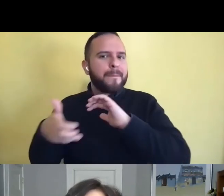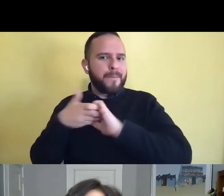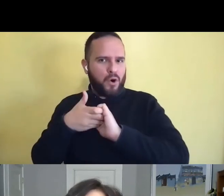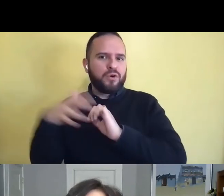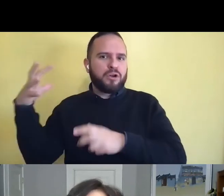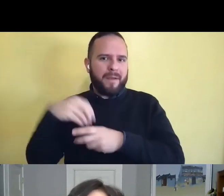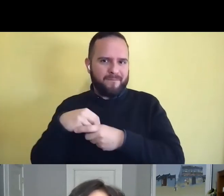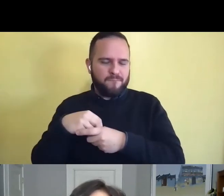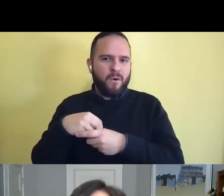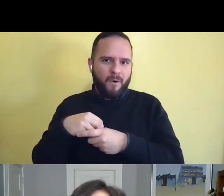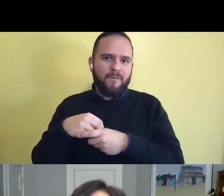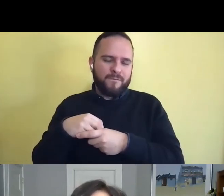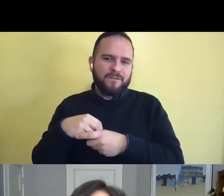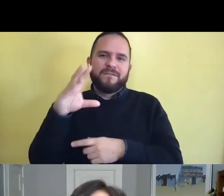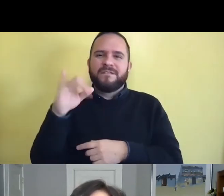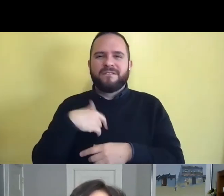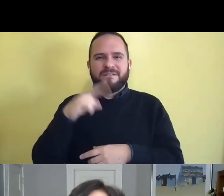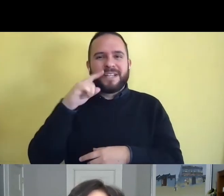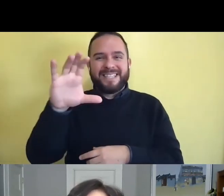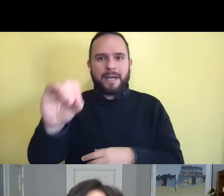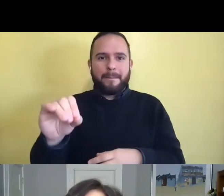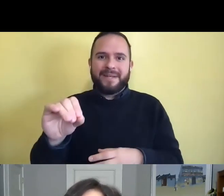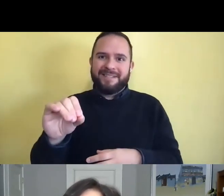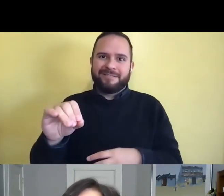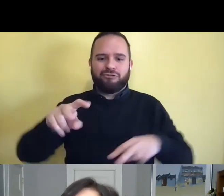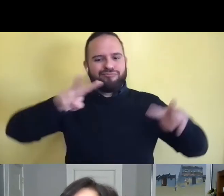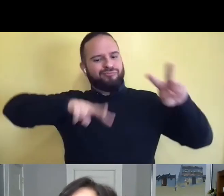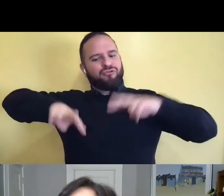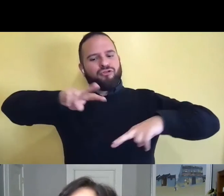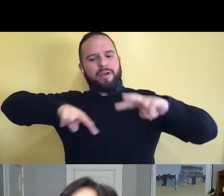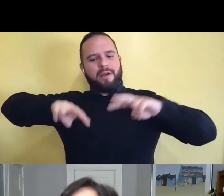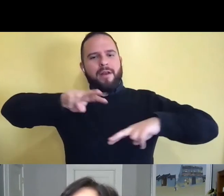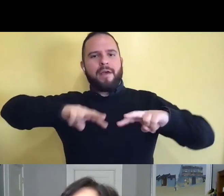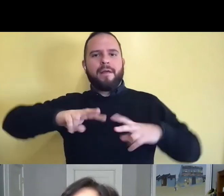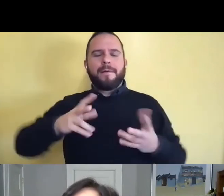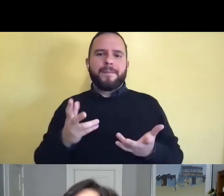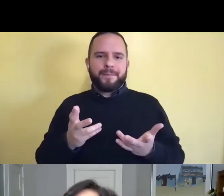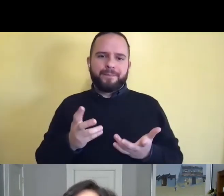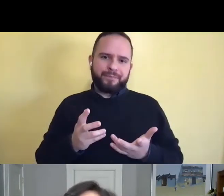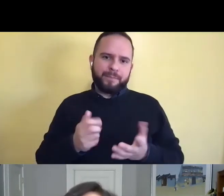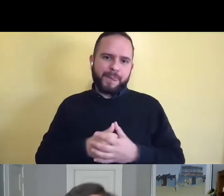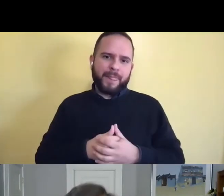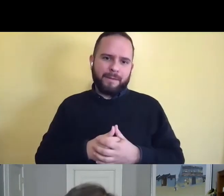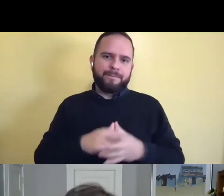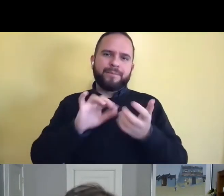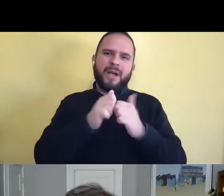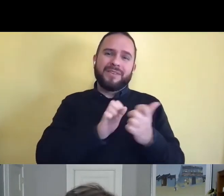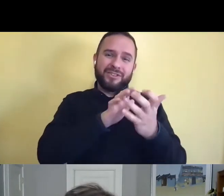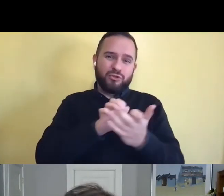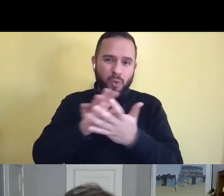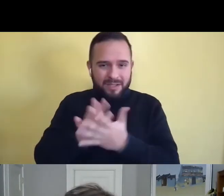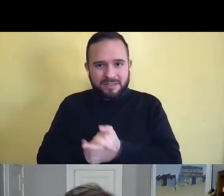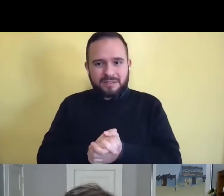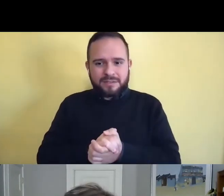are looking at it and how we address it with the products that people are using, and really giving people